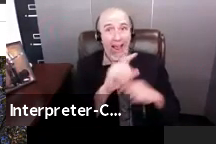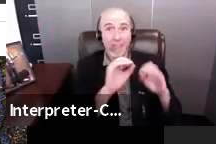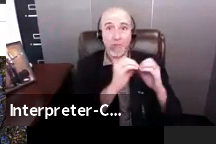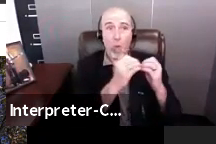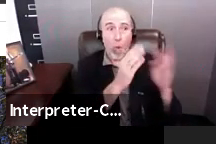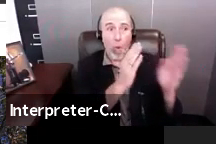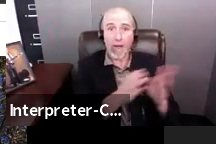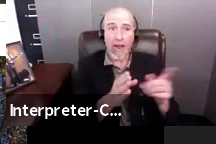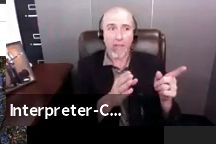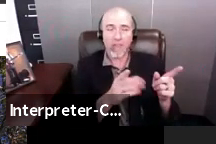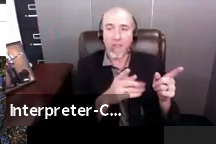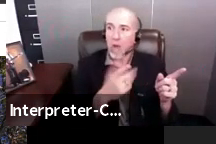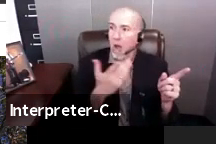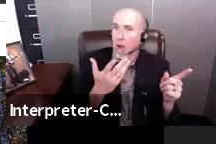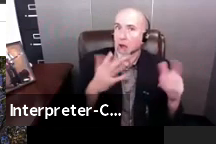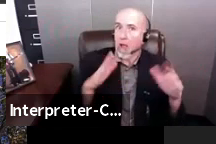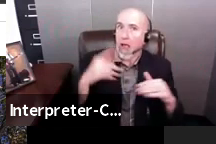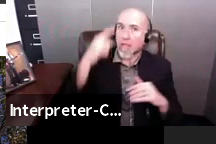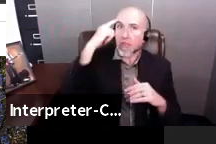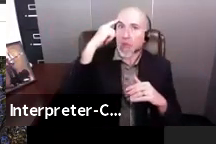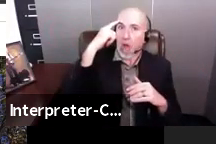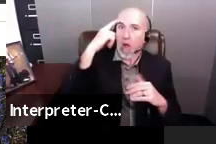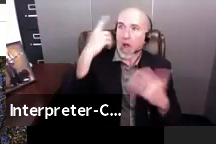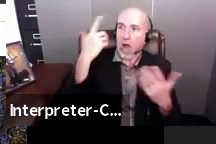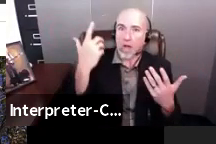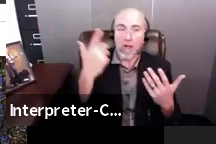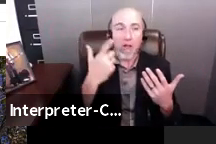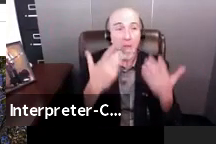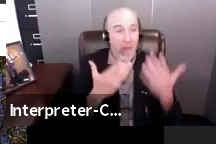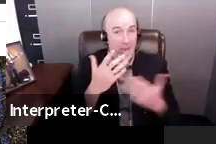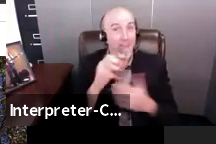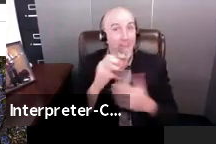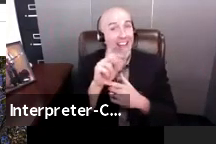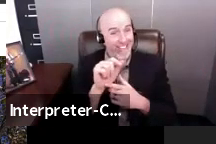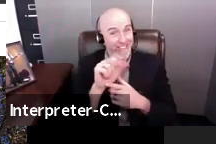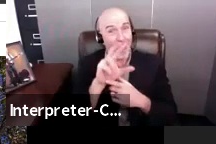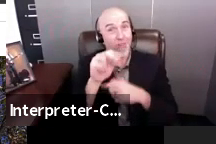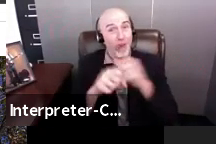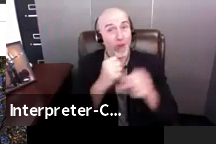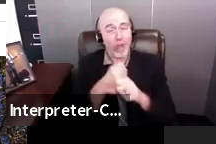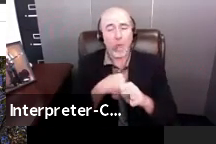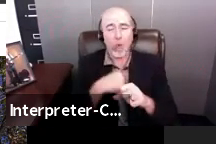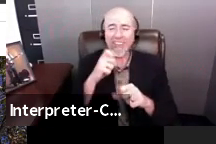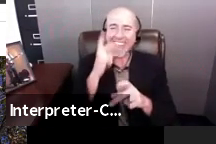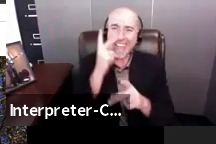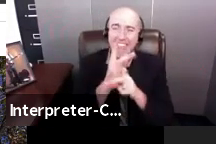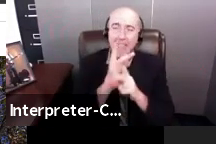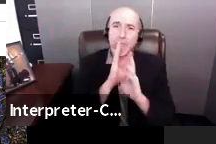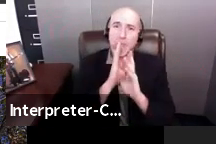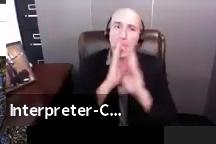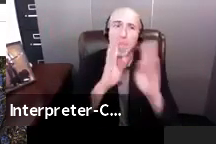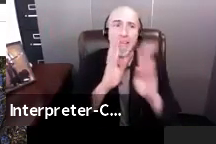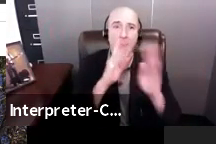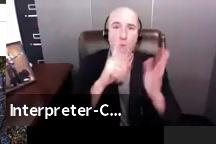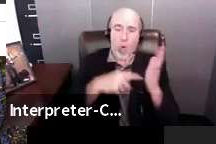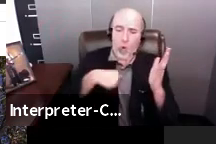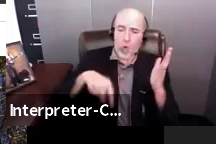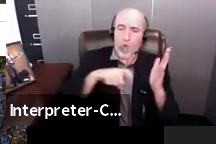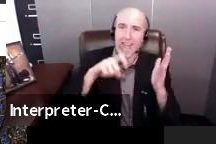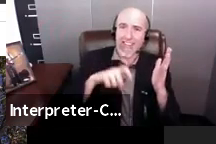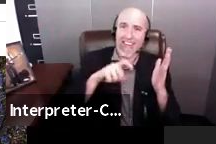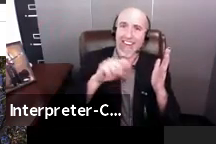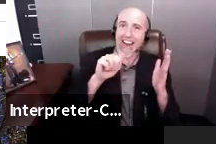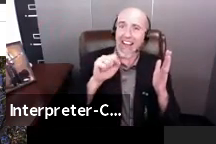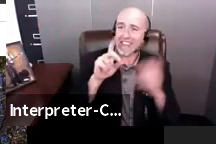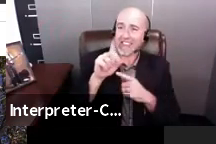before. The ADA may be 30 years old, but we need to keep speaking out for what we need as disabled citizens,